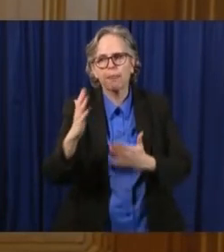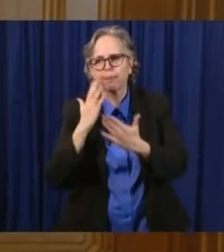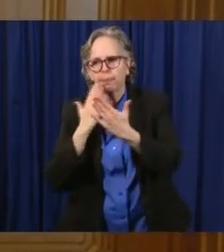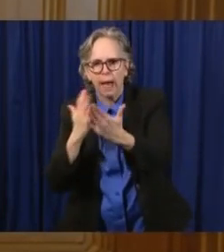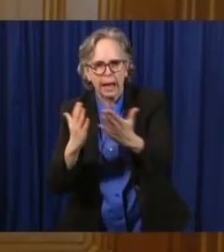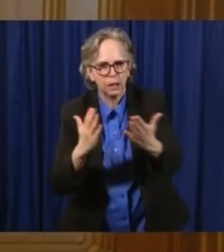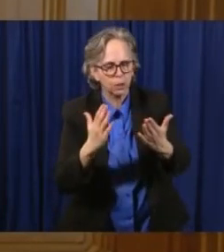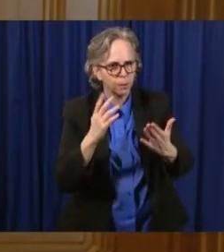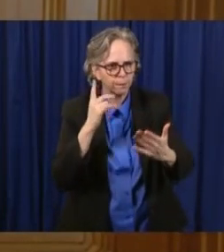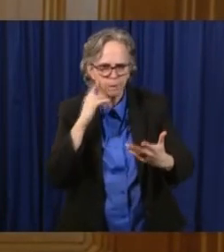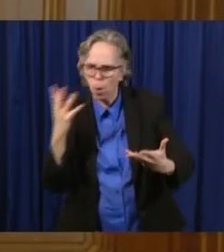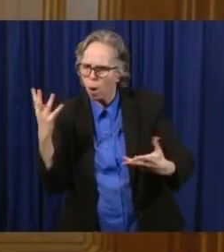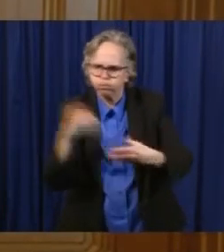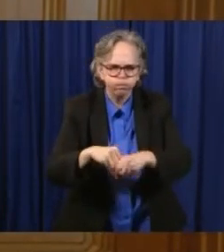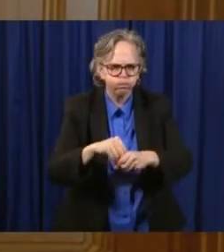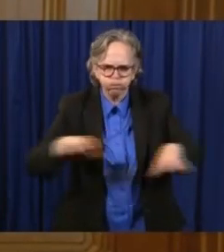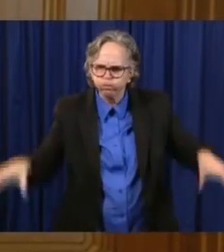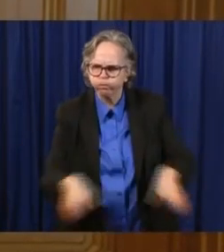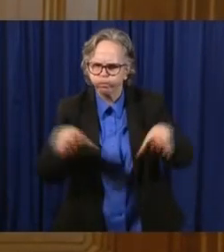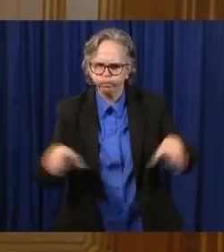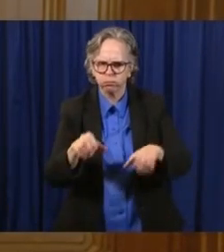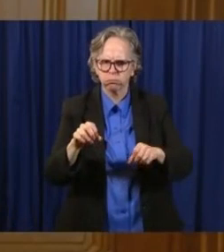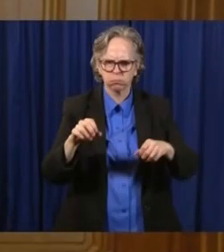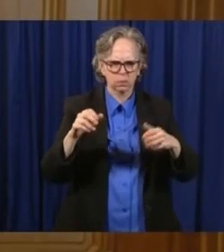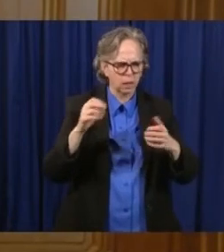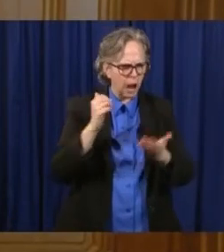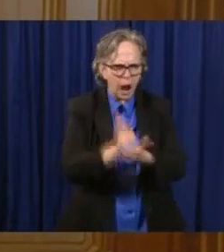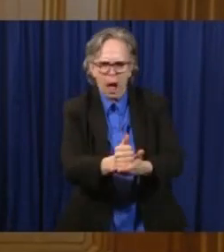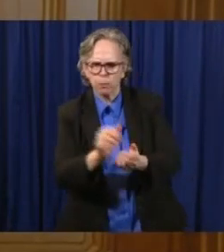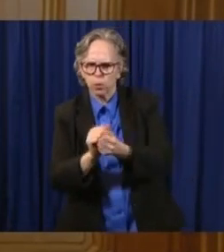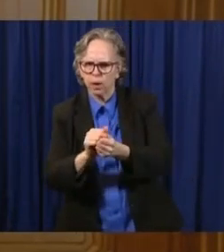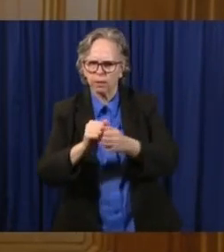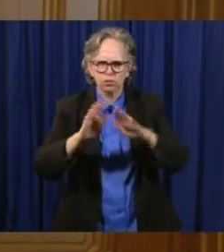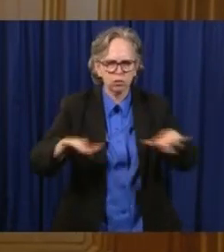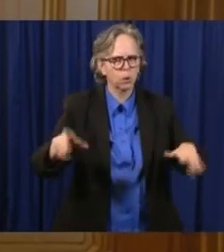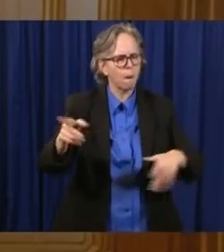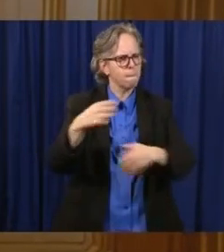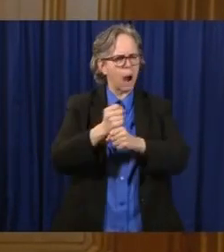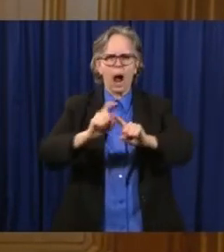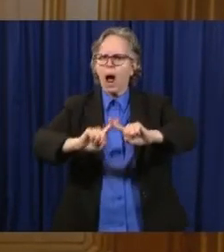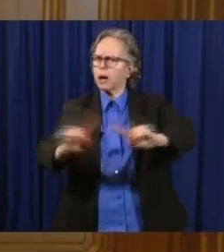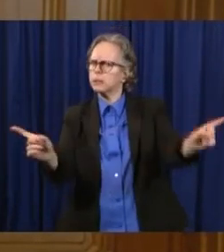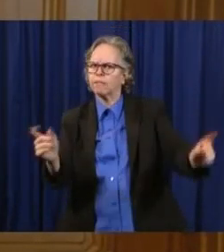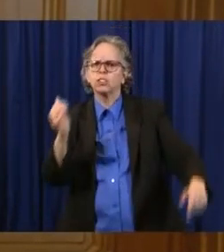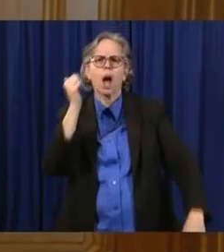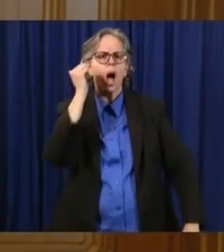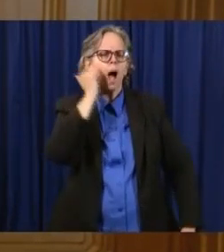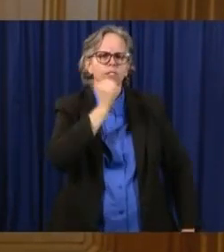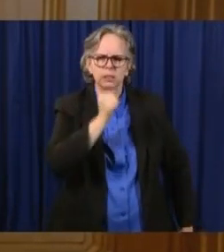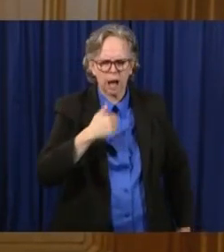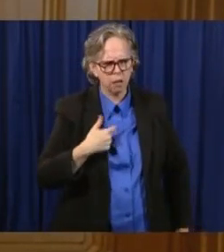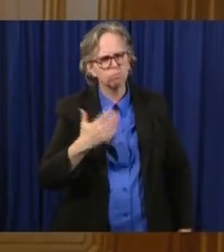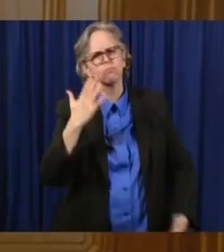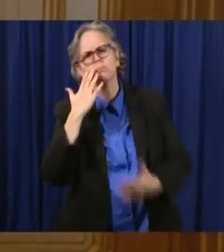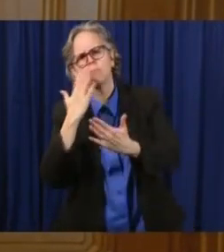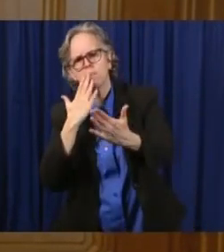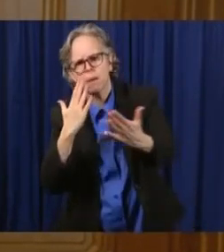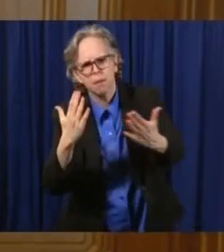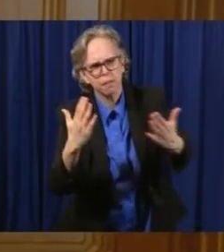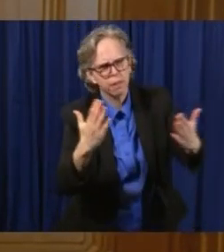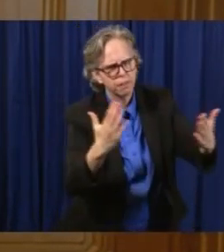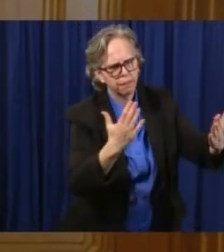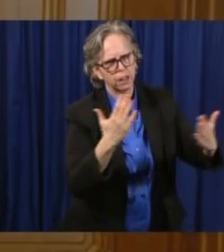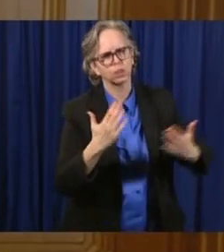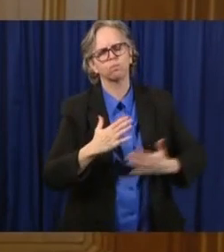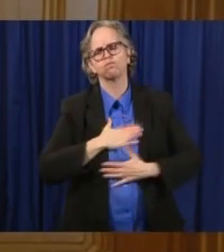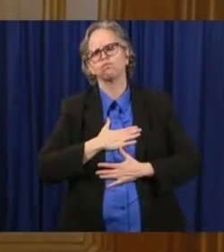You're at the forefront. You're out there. You're making a difference. You do it 365 days a year. We are very, very grateful for what you